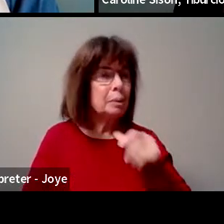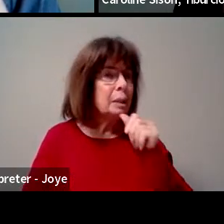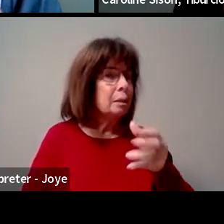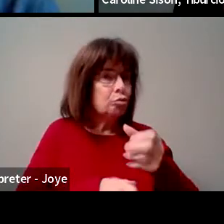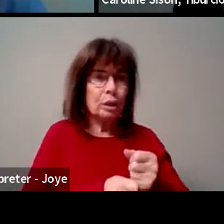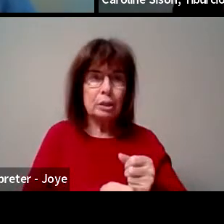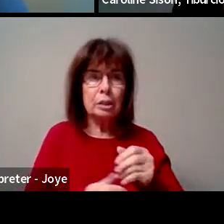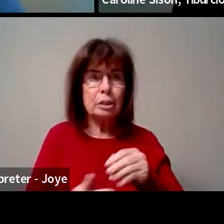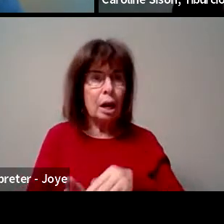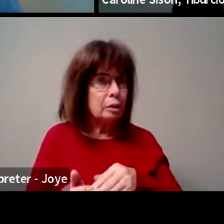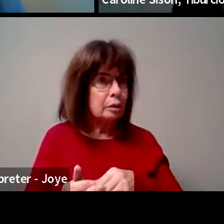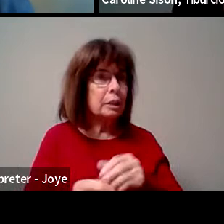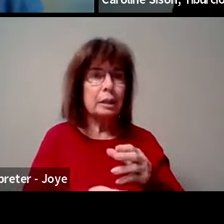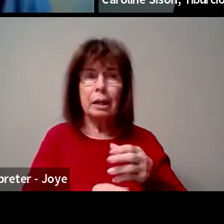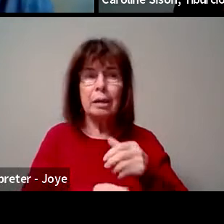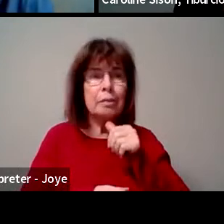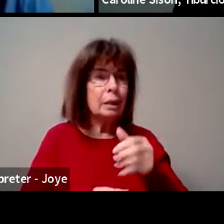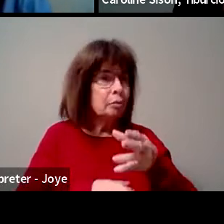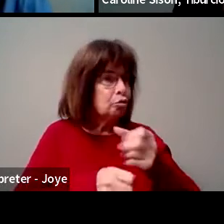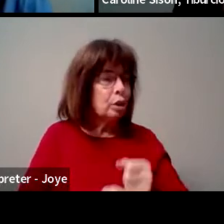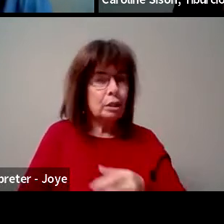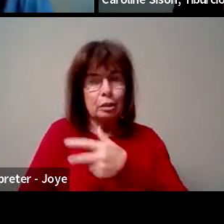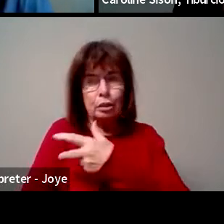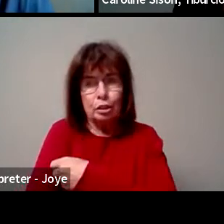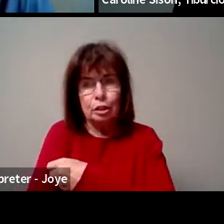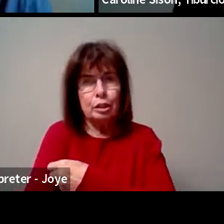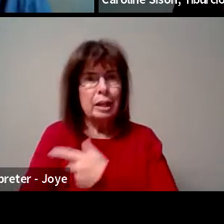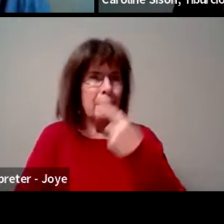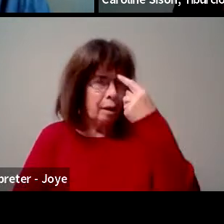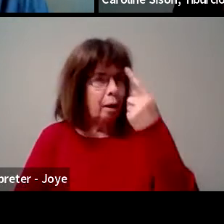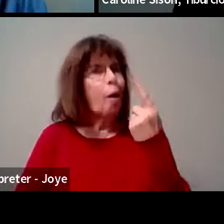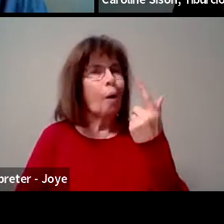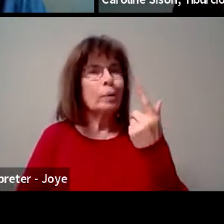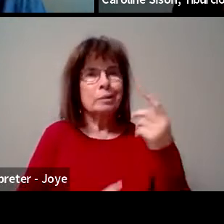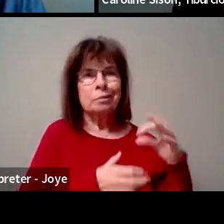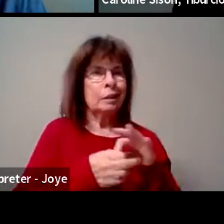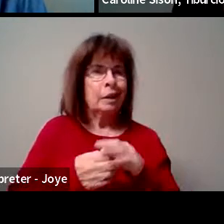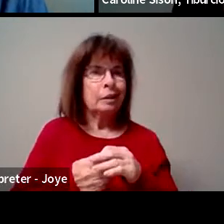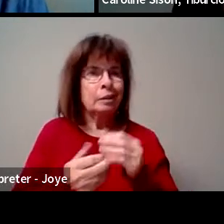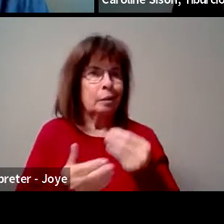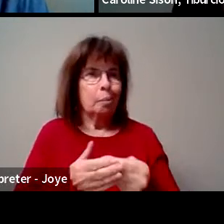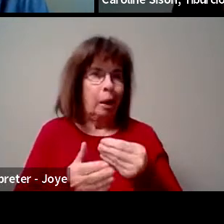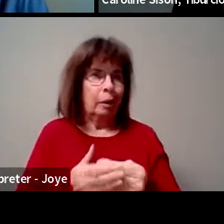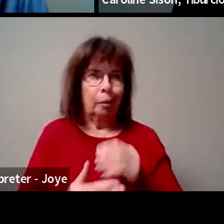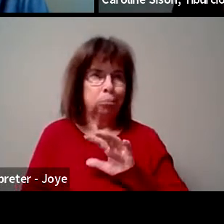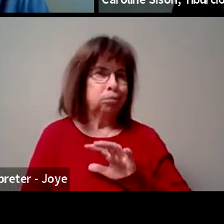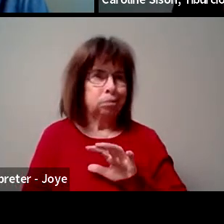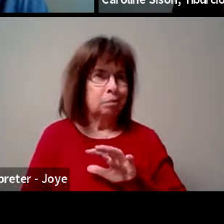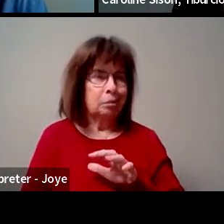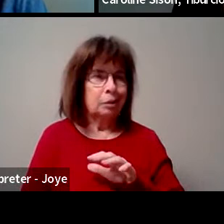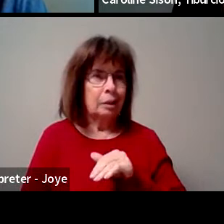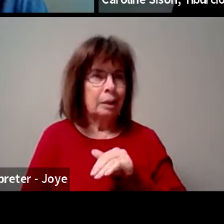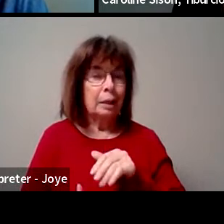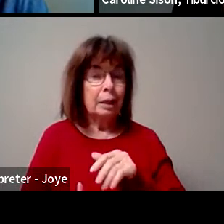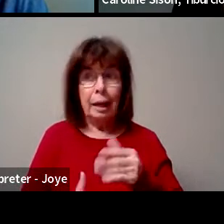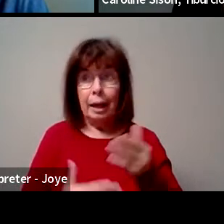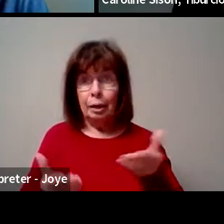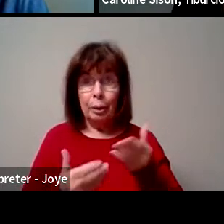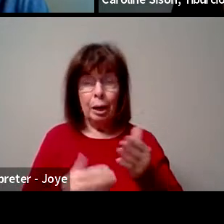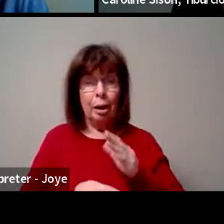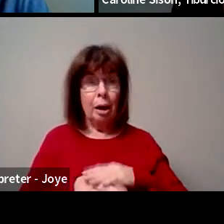doctors. They didn't trust the shots, and they thought it was all about money and this and that and other. And here we are on our 19th